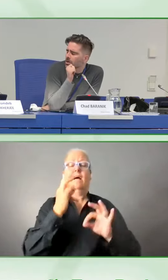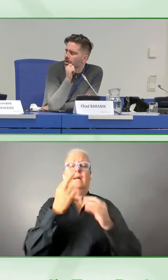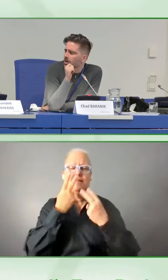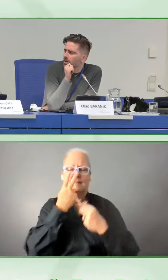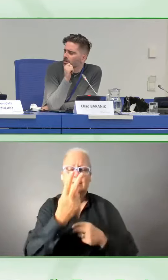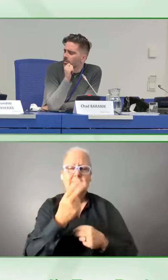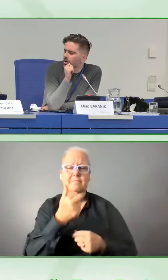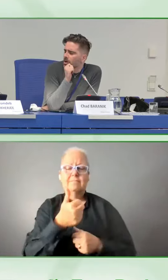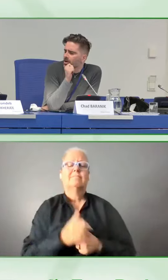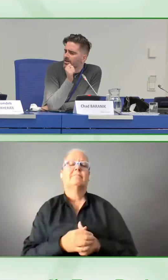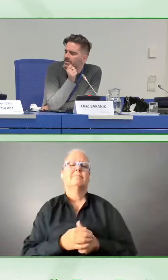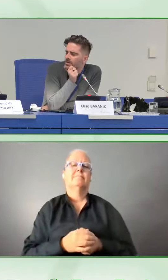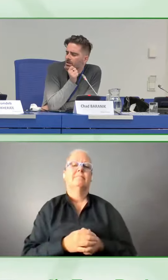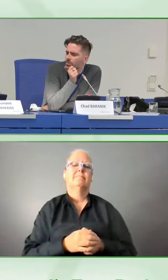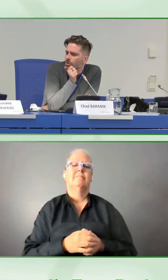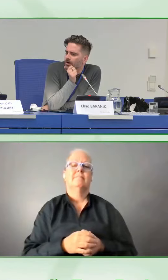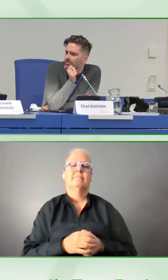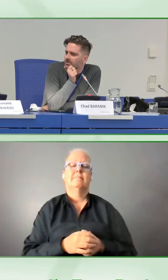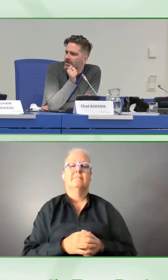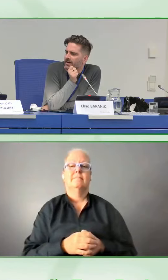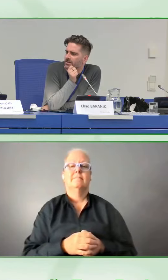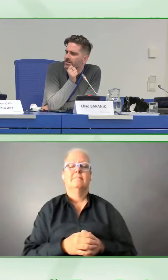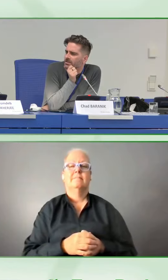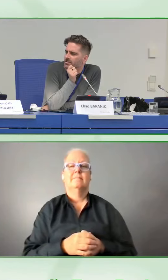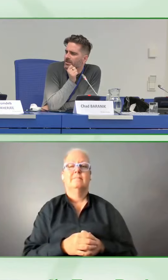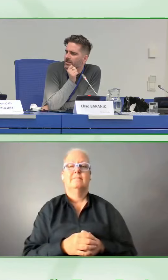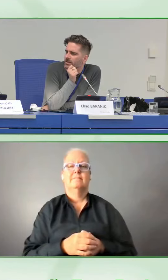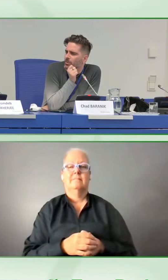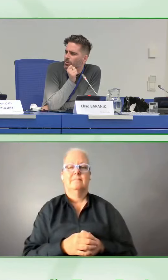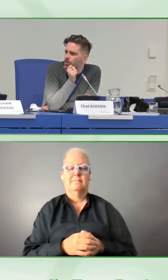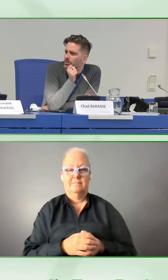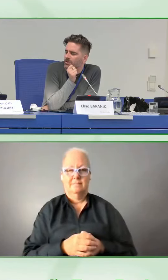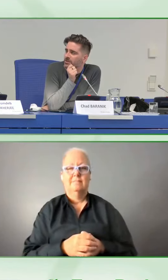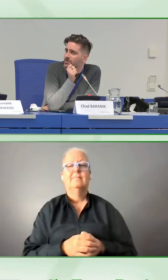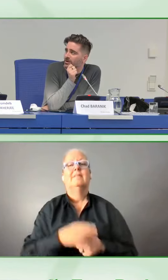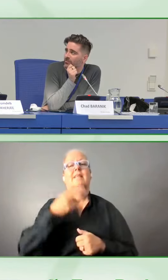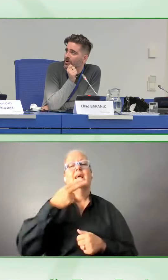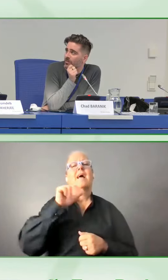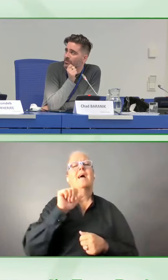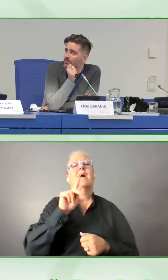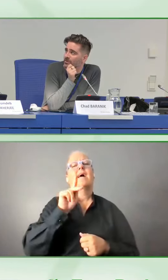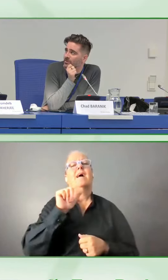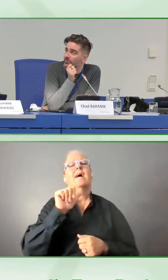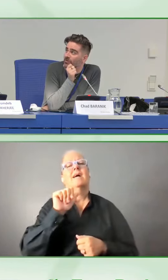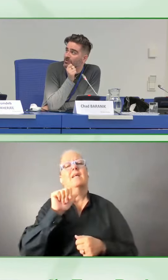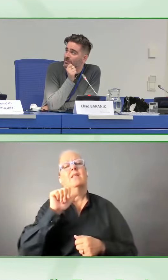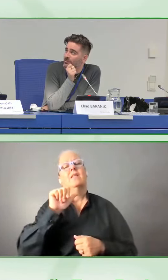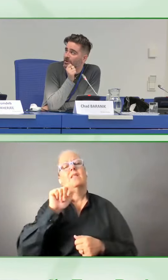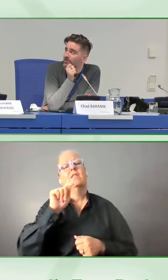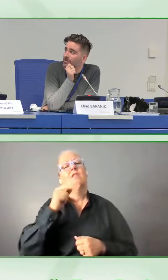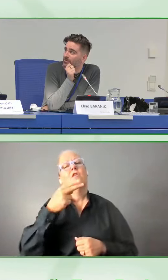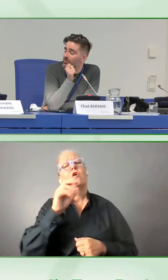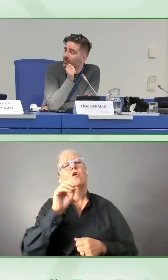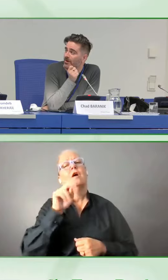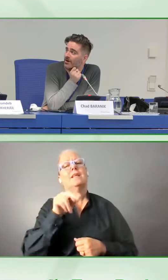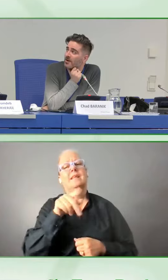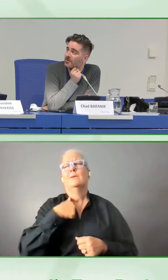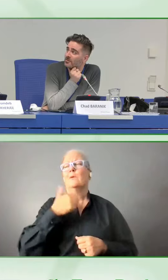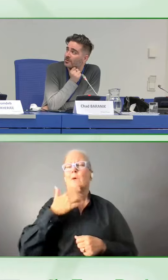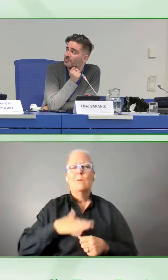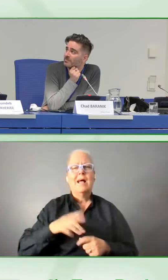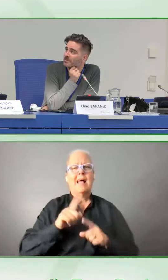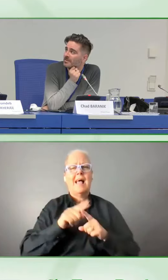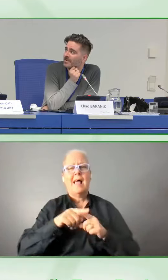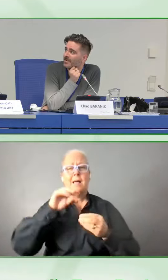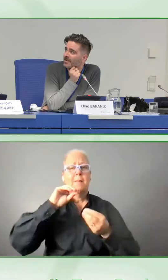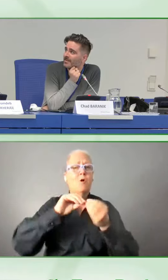So I think we're often in hackathons and we're trying to solve problems, but the folks that we're solving them for are not